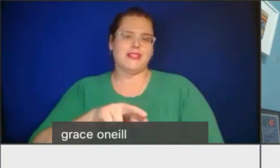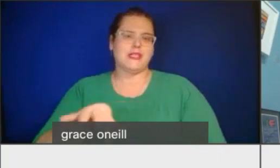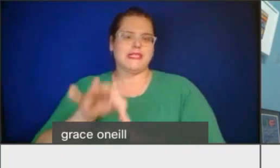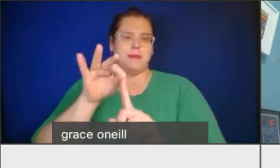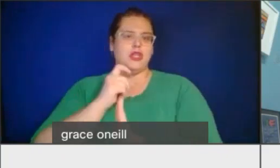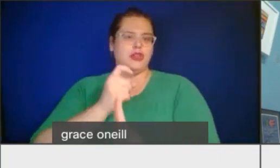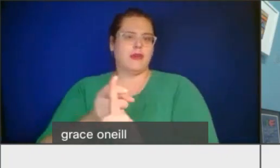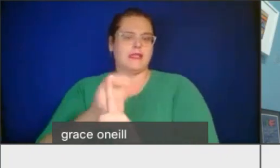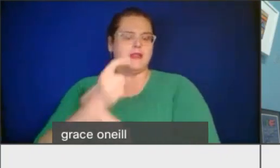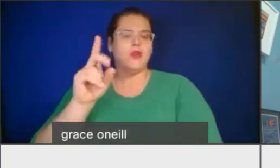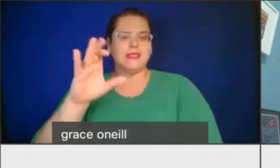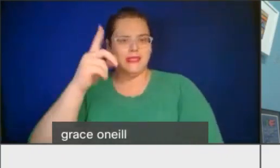government employees.